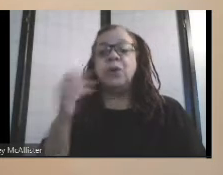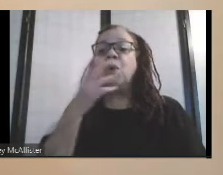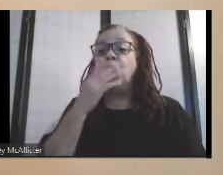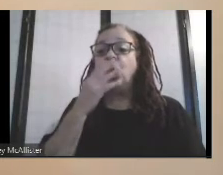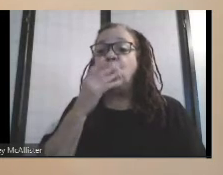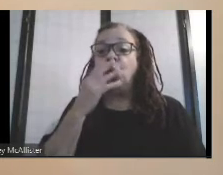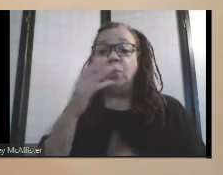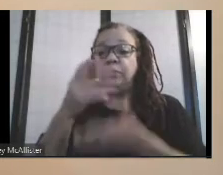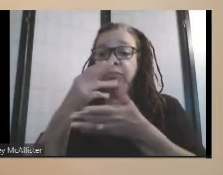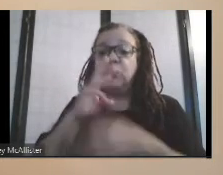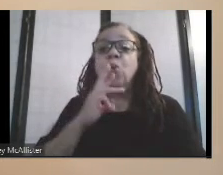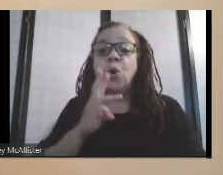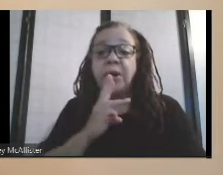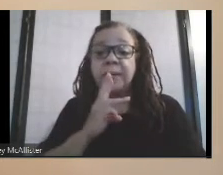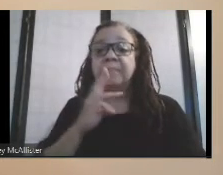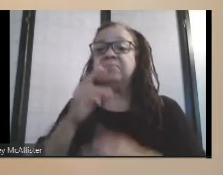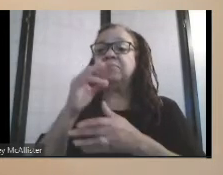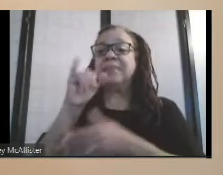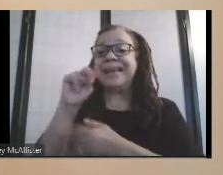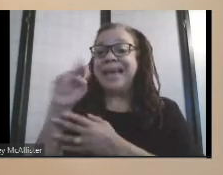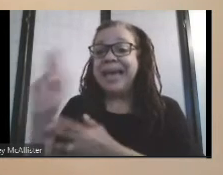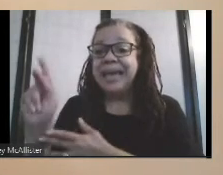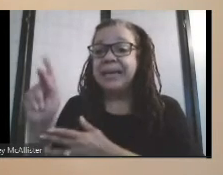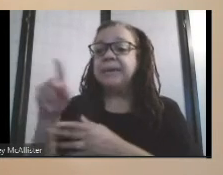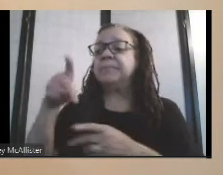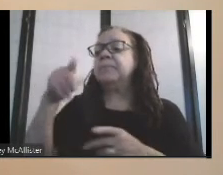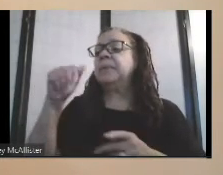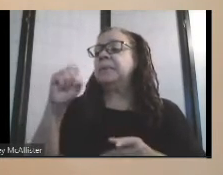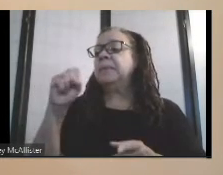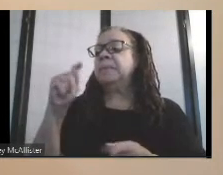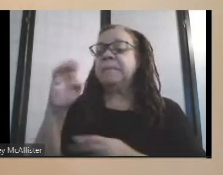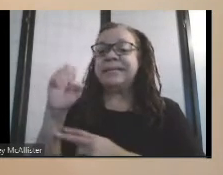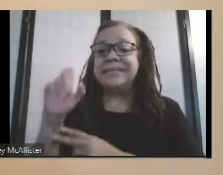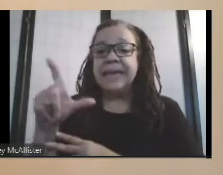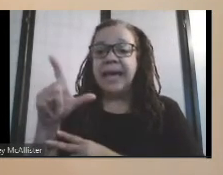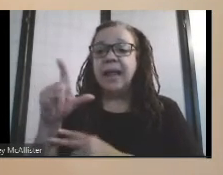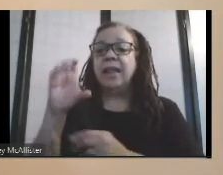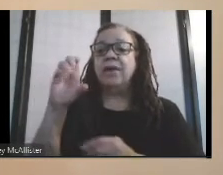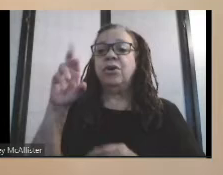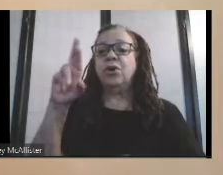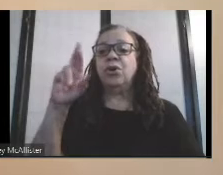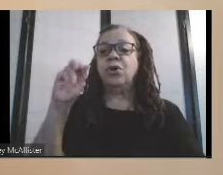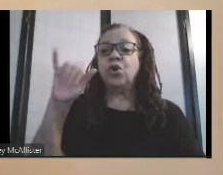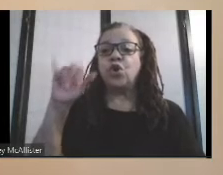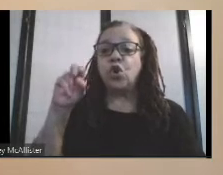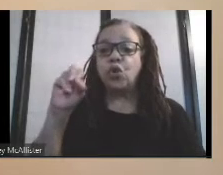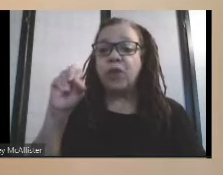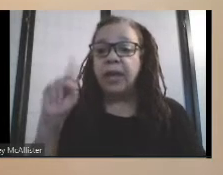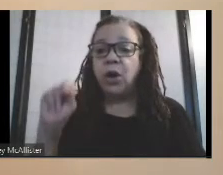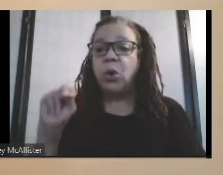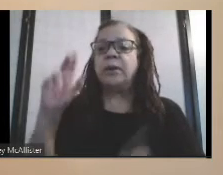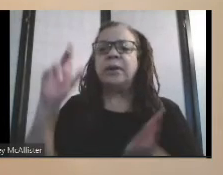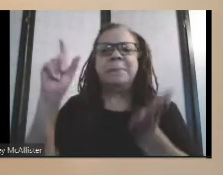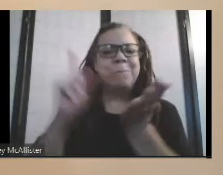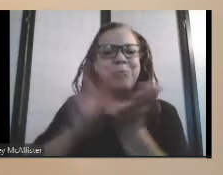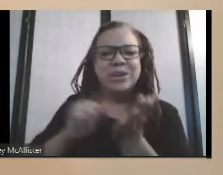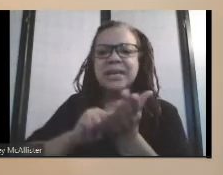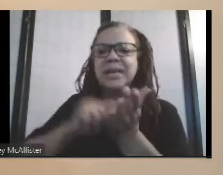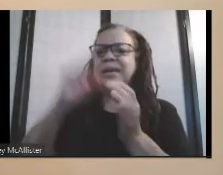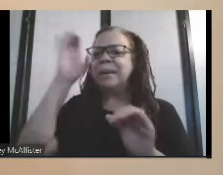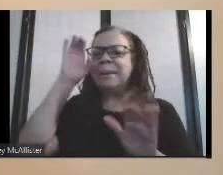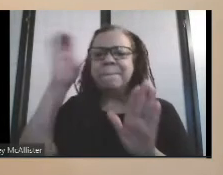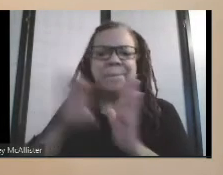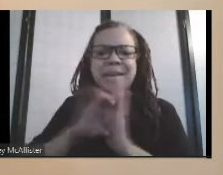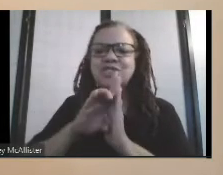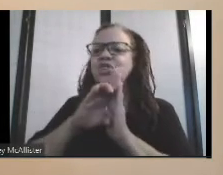were watercolors, tempera paintings, ink drawings, pastel and crayon drawings, printings, ceramics,